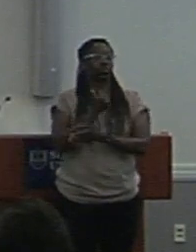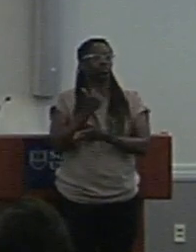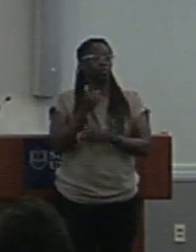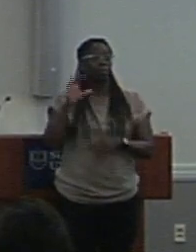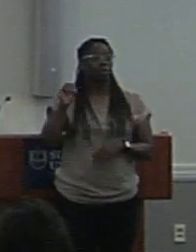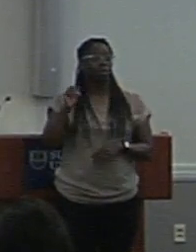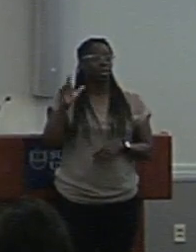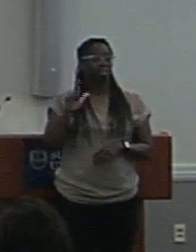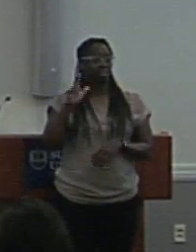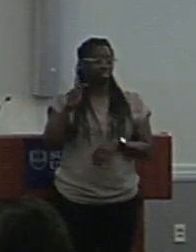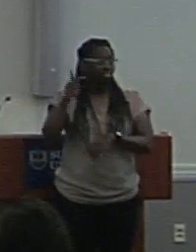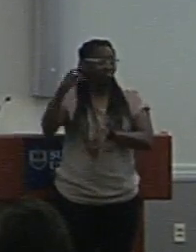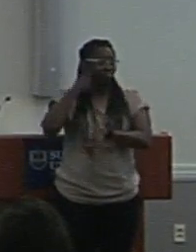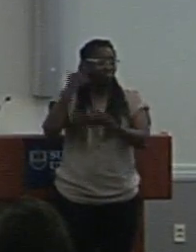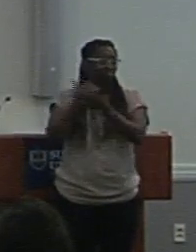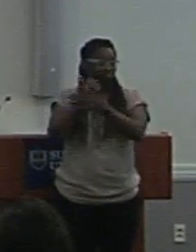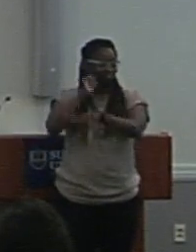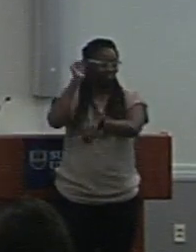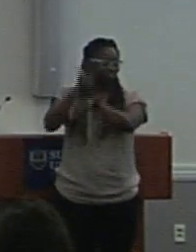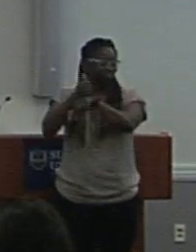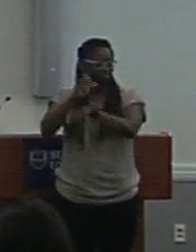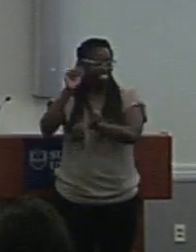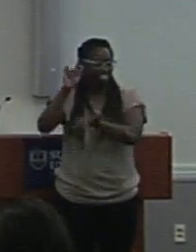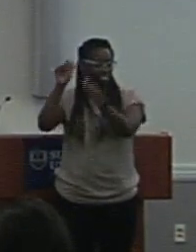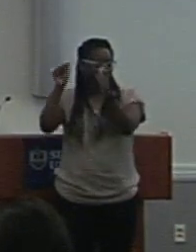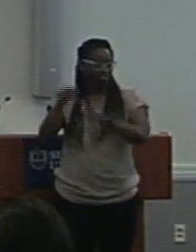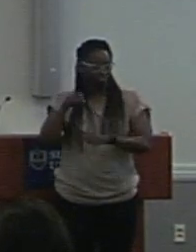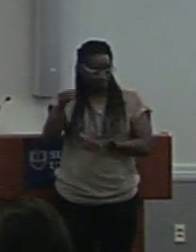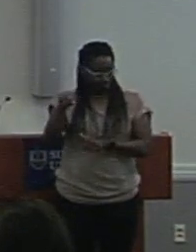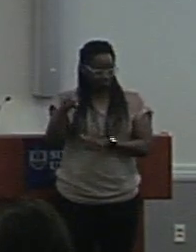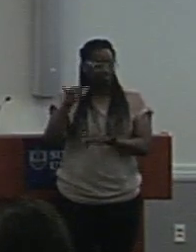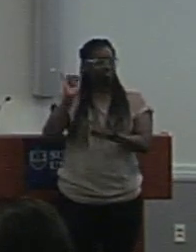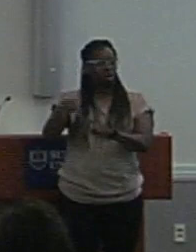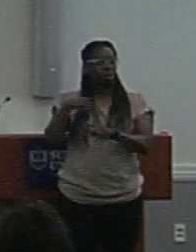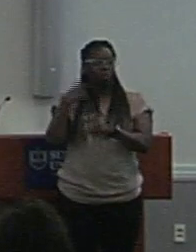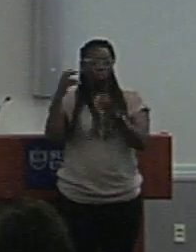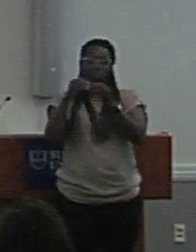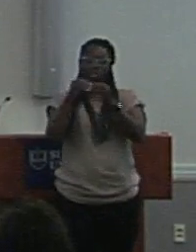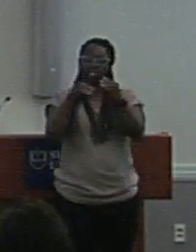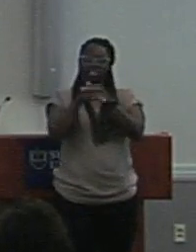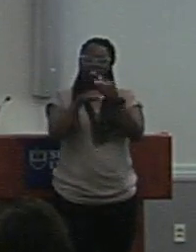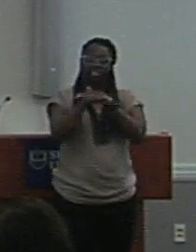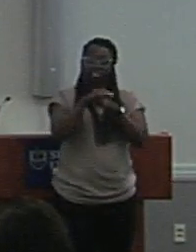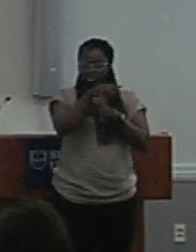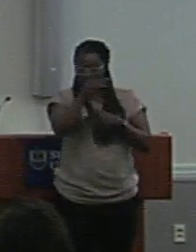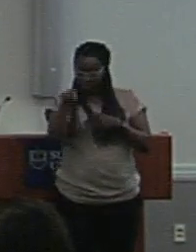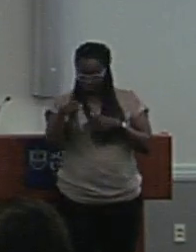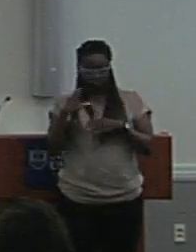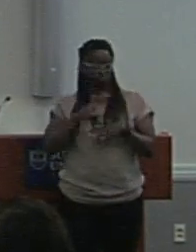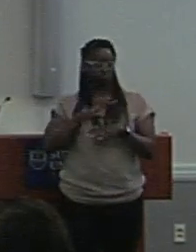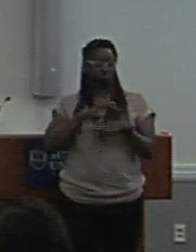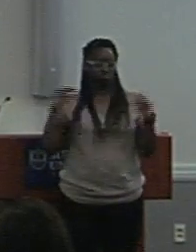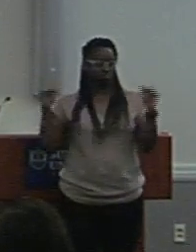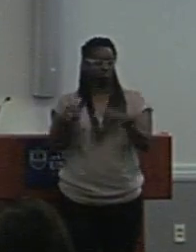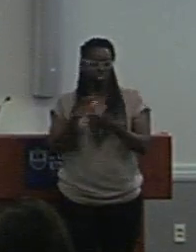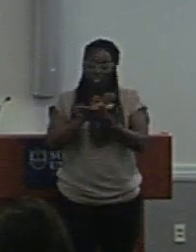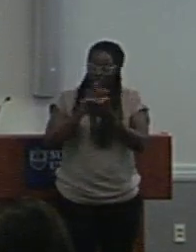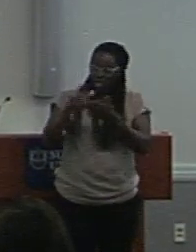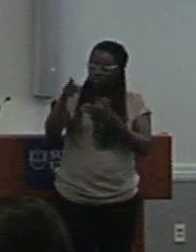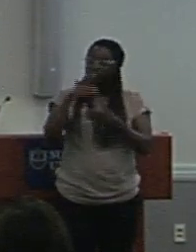Memorial, and I know they did some access features there, so that was nice to be able to take a part of that, be a part of that as a citizen of